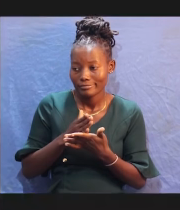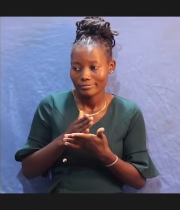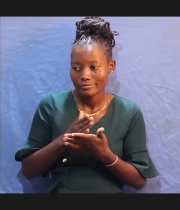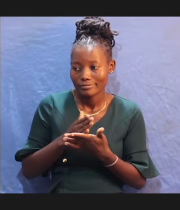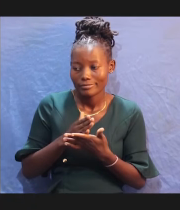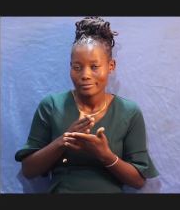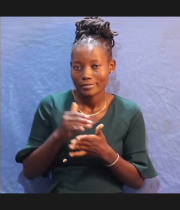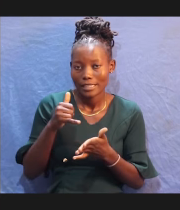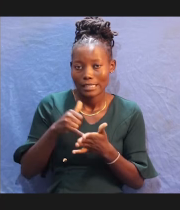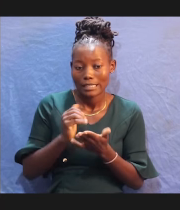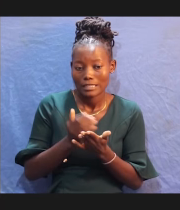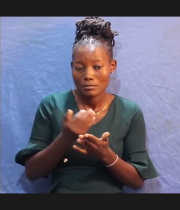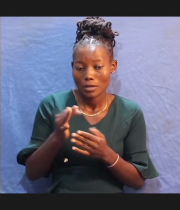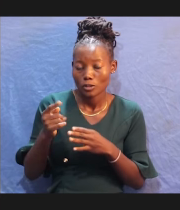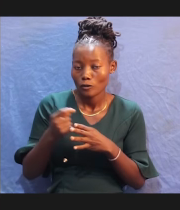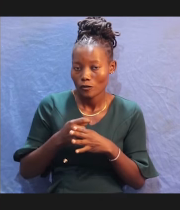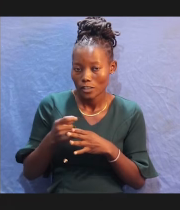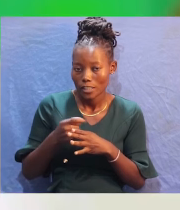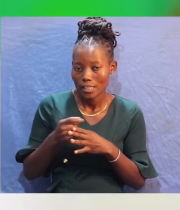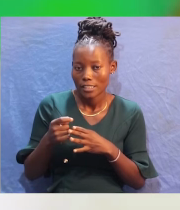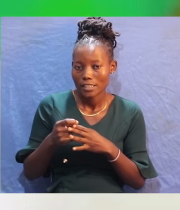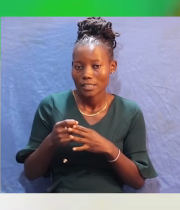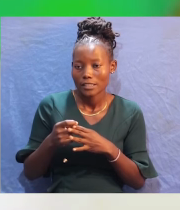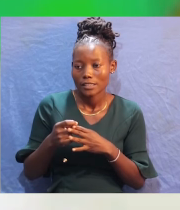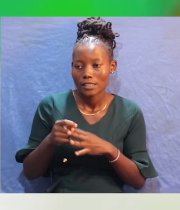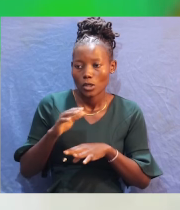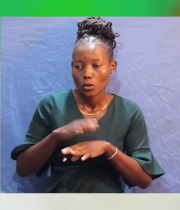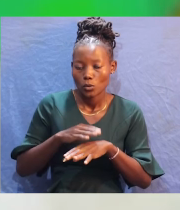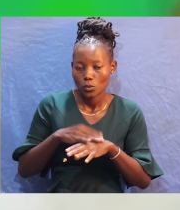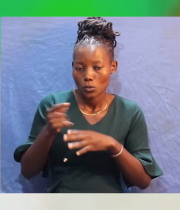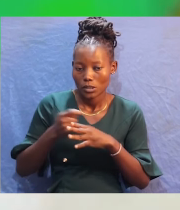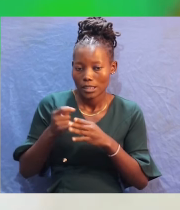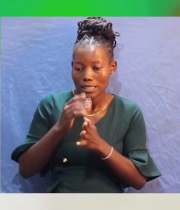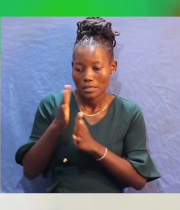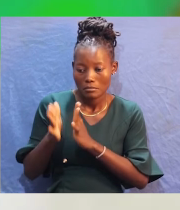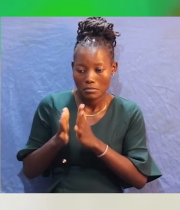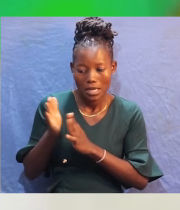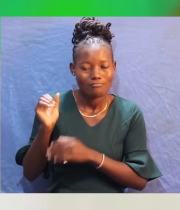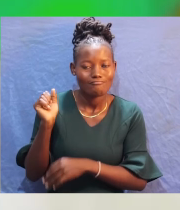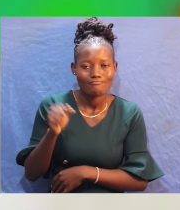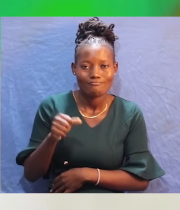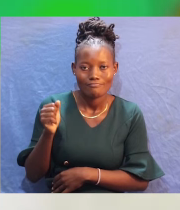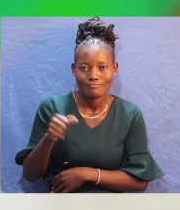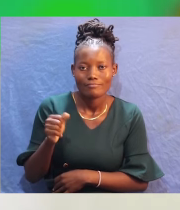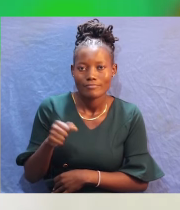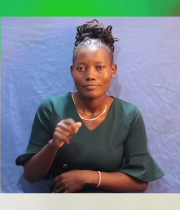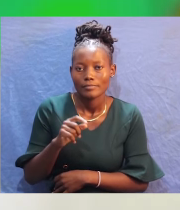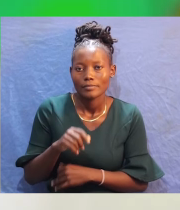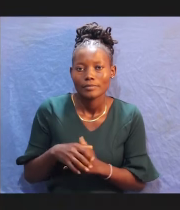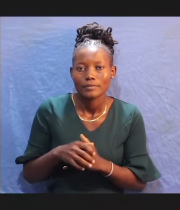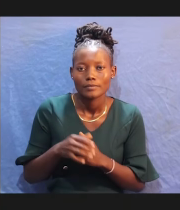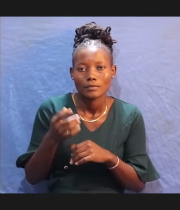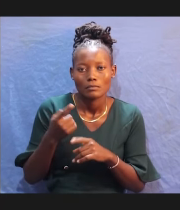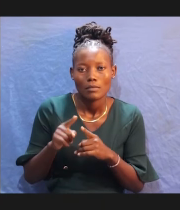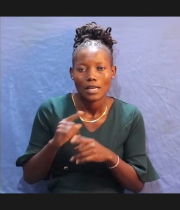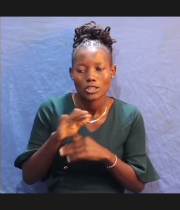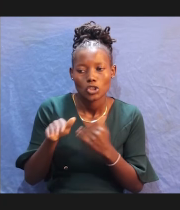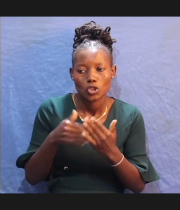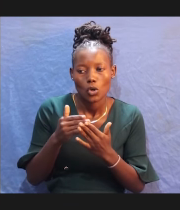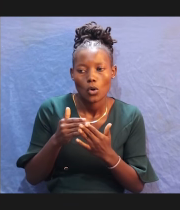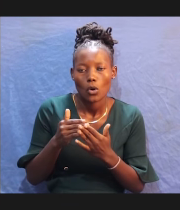part of training an effective training plan. Yes. Yeah. But every effective